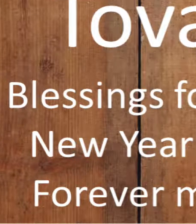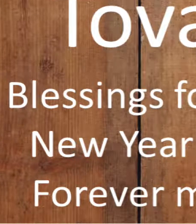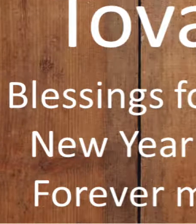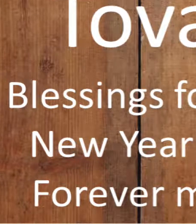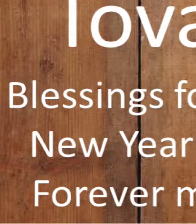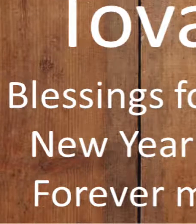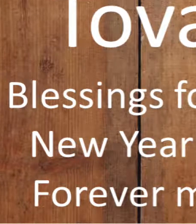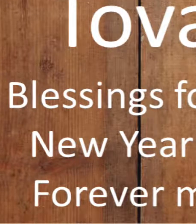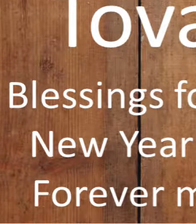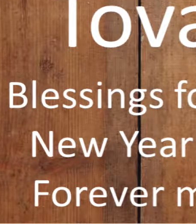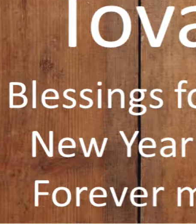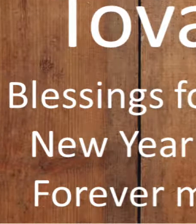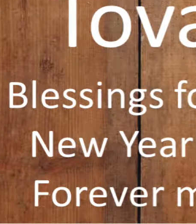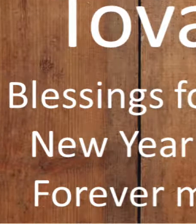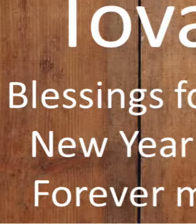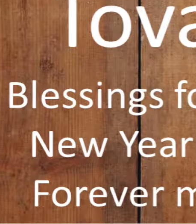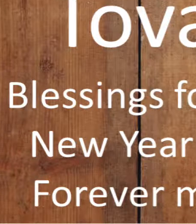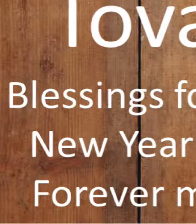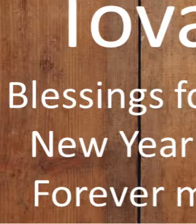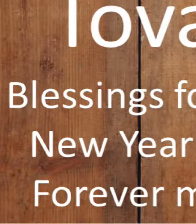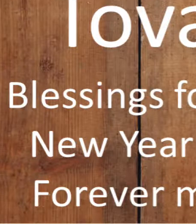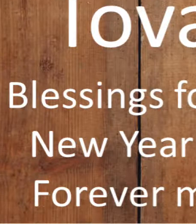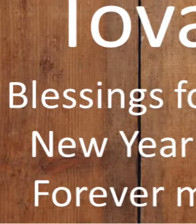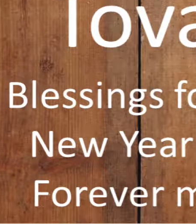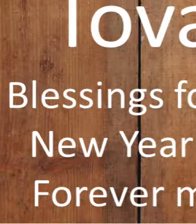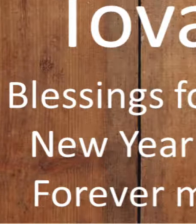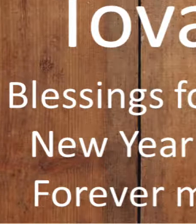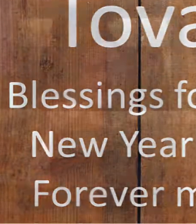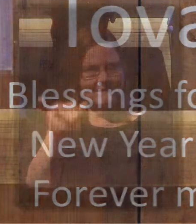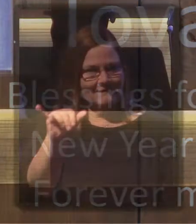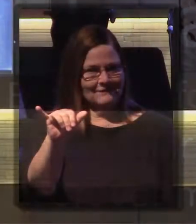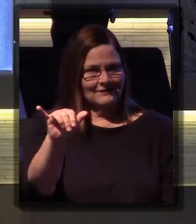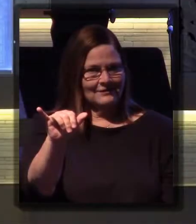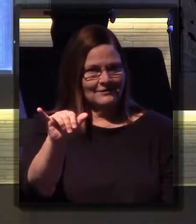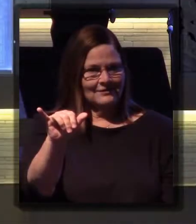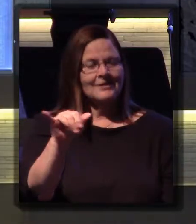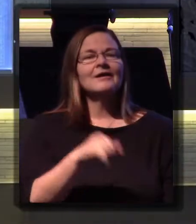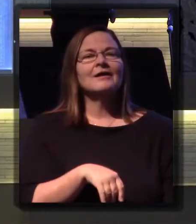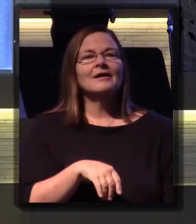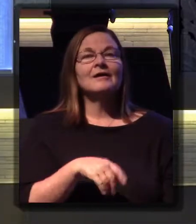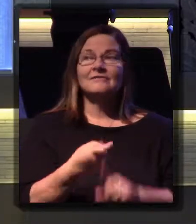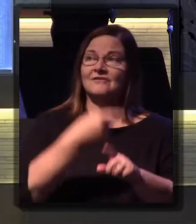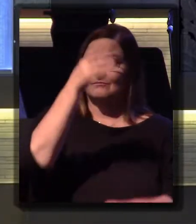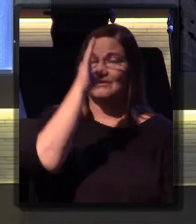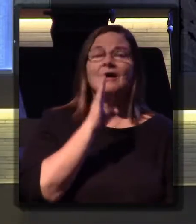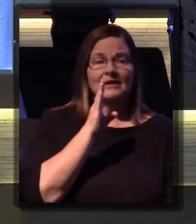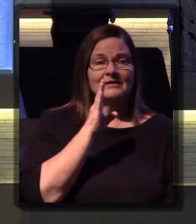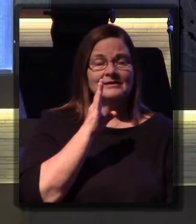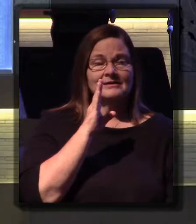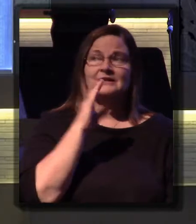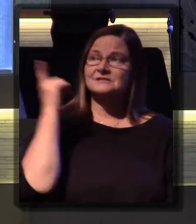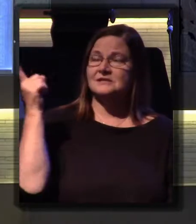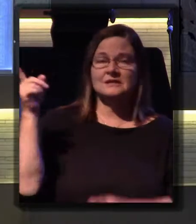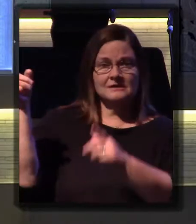Tova, but not only blessings for the new year, but as we'll see in this psalm, blessings